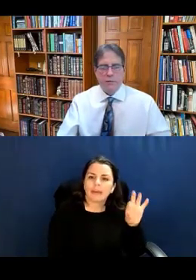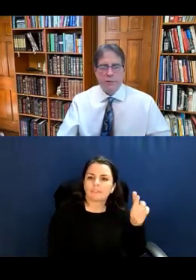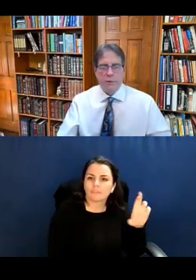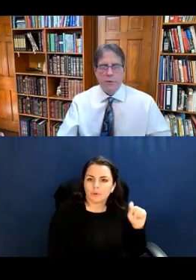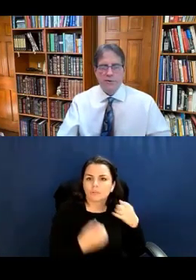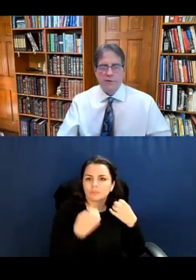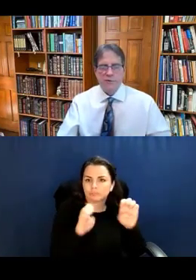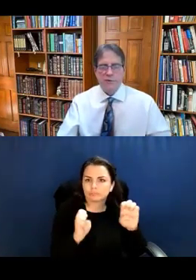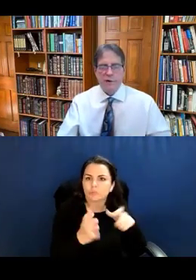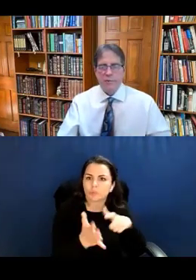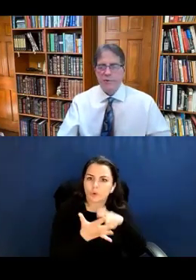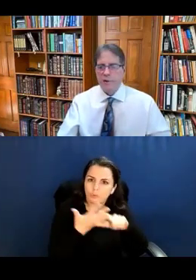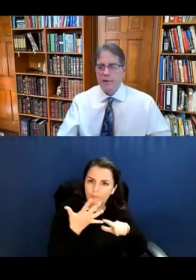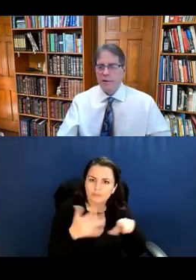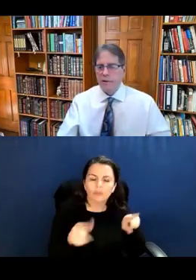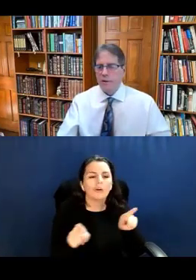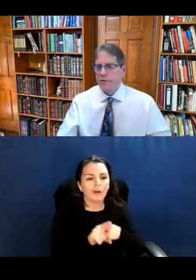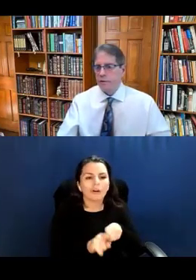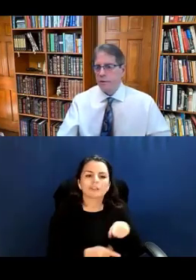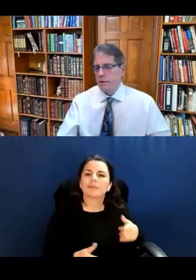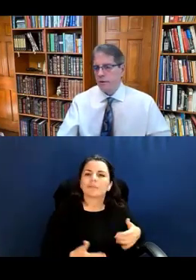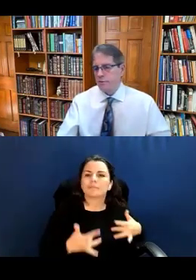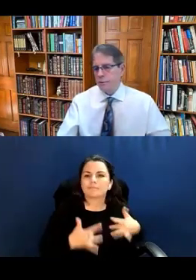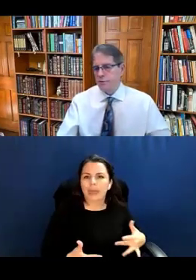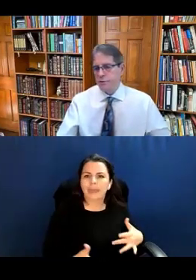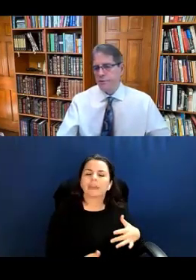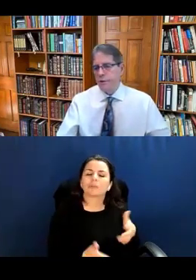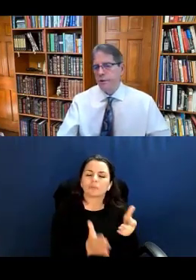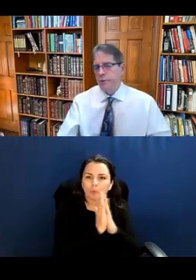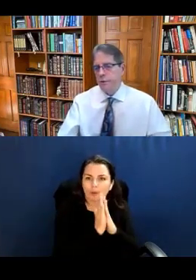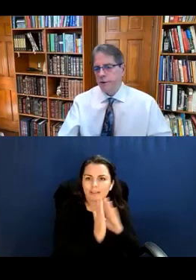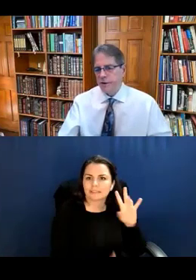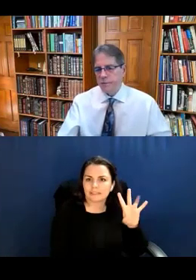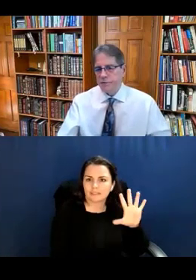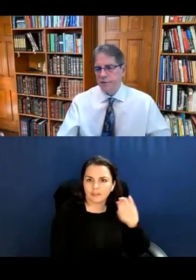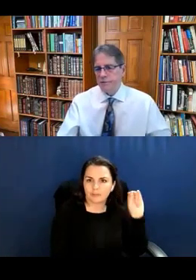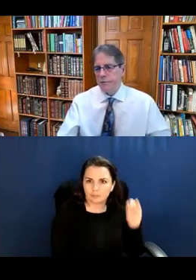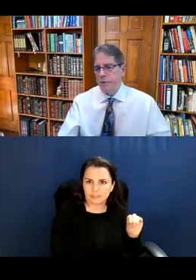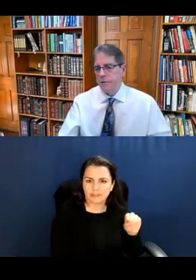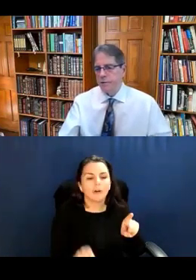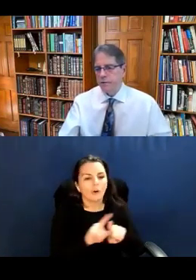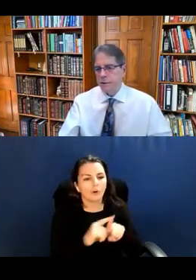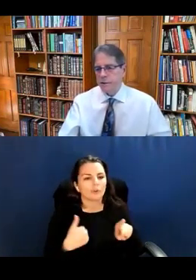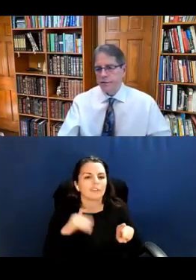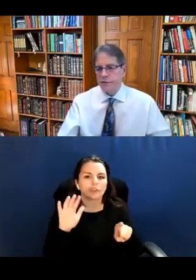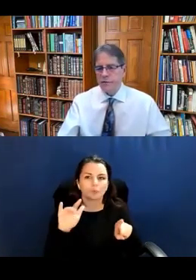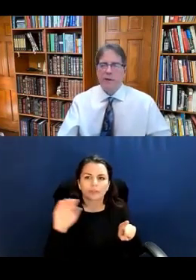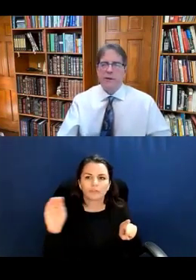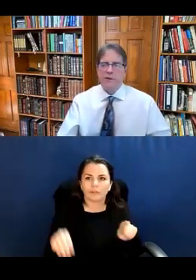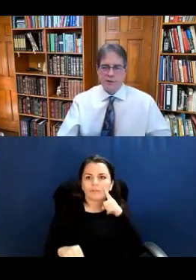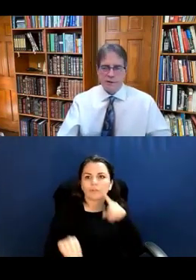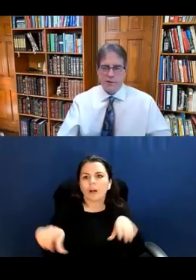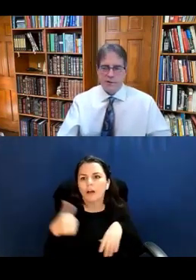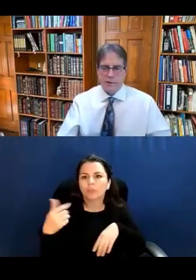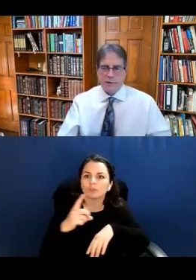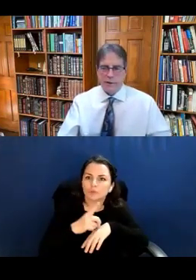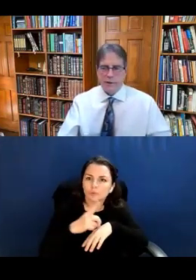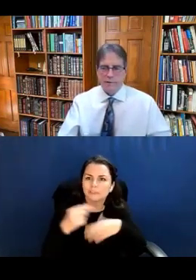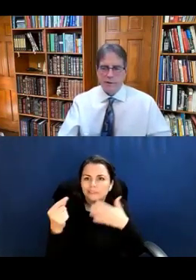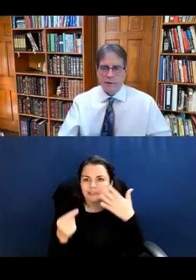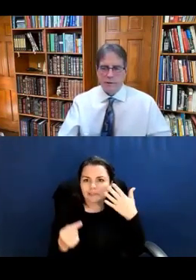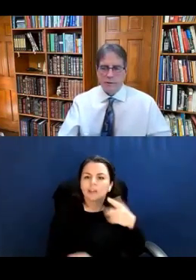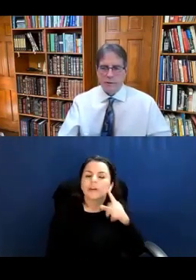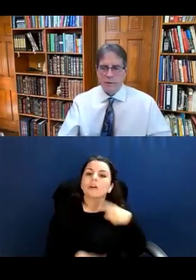of them request 75% and then also reserve 25% for other duties, such as